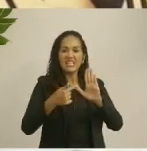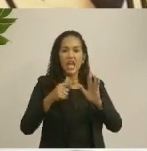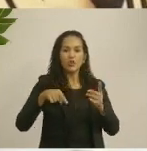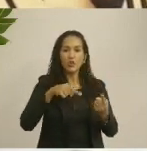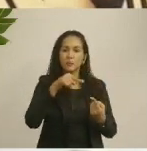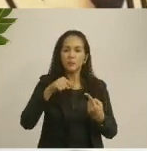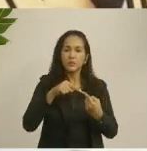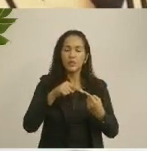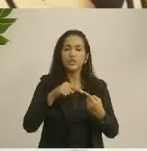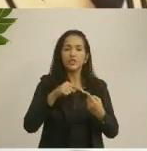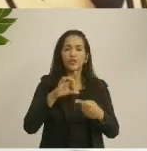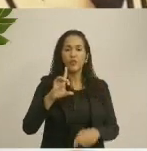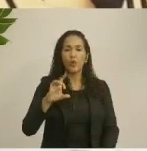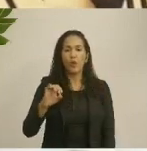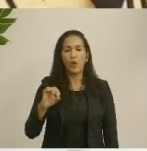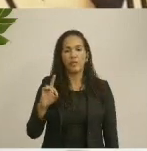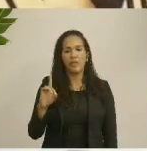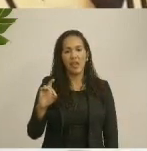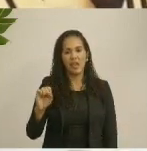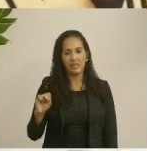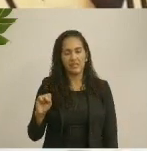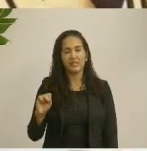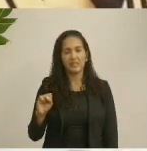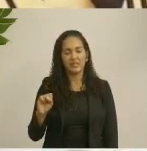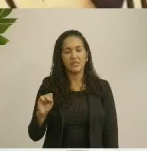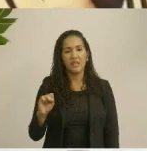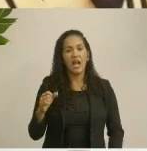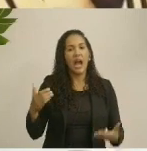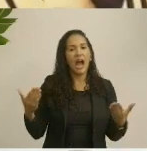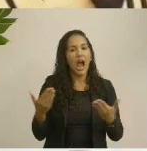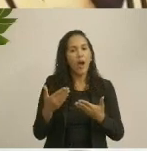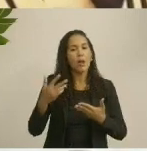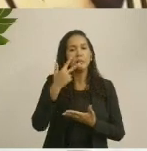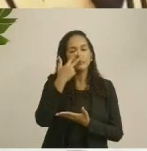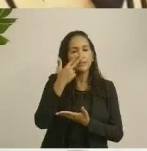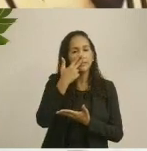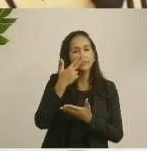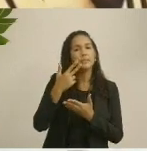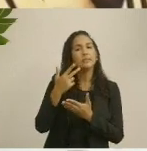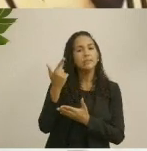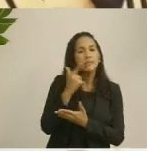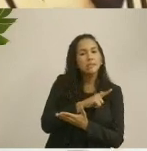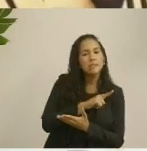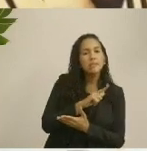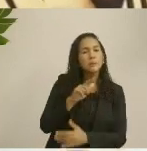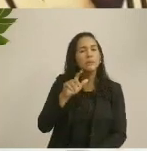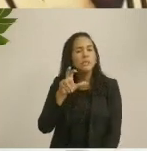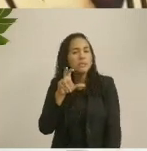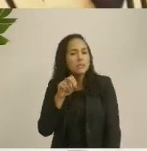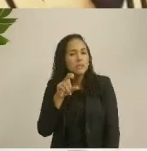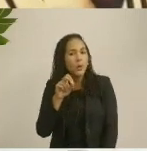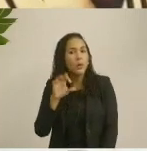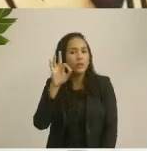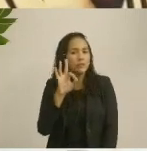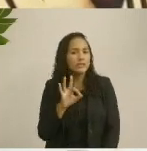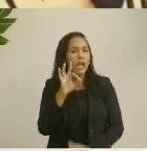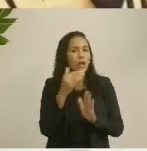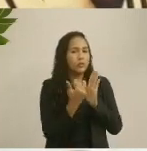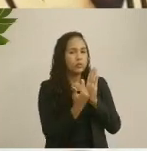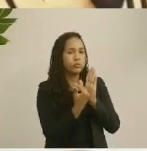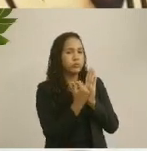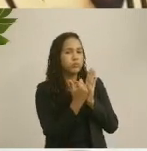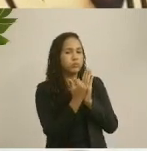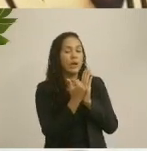exactly midway in the 15-year SDG period, and we know we face